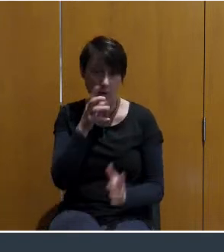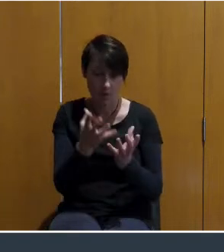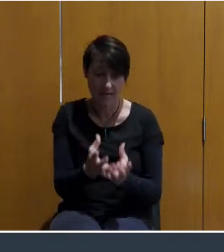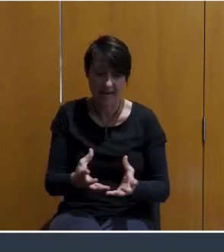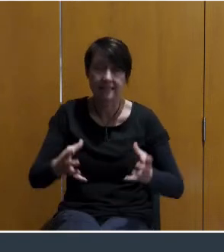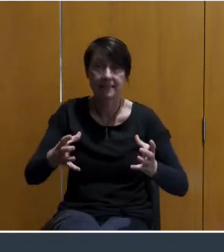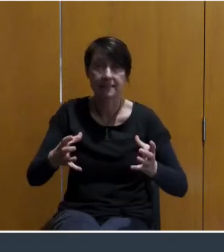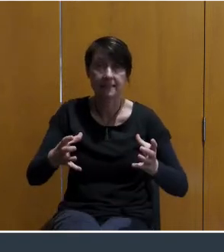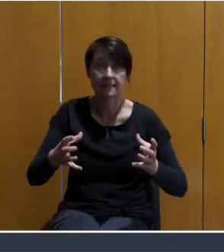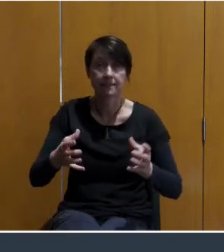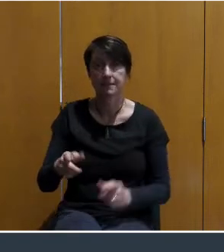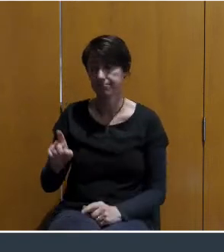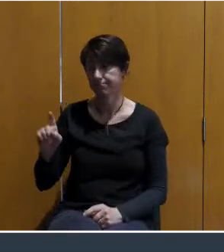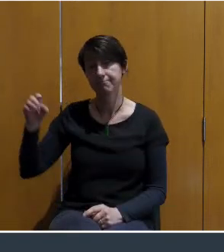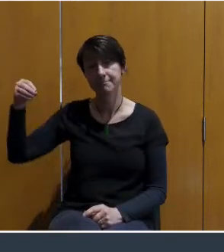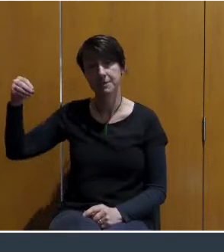the nest.